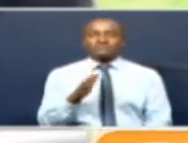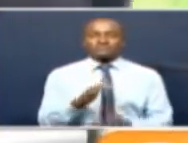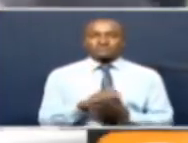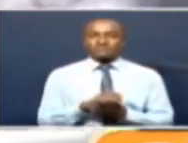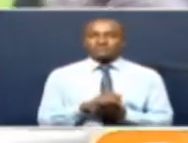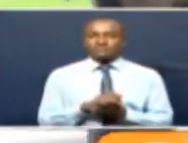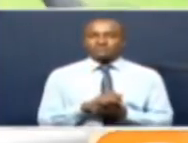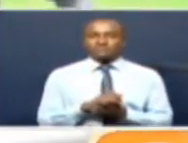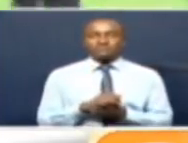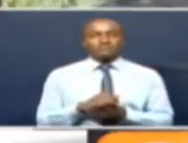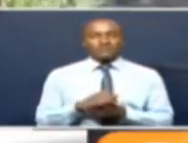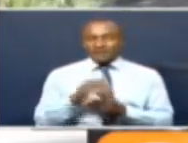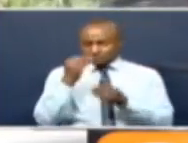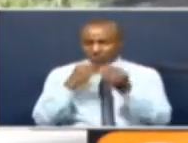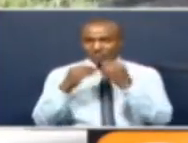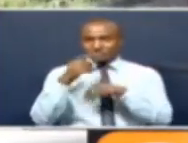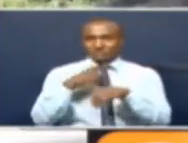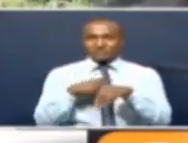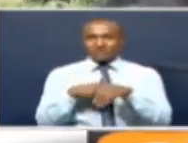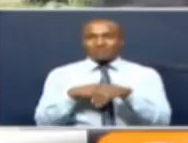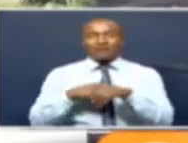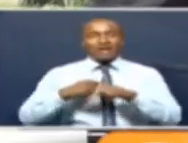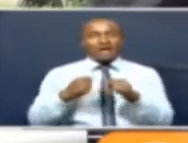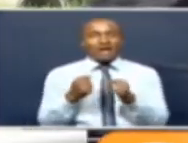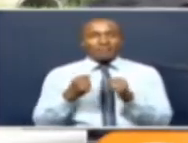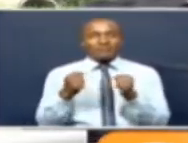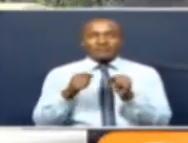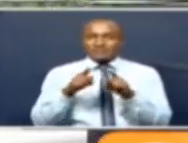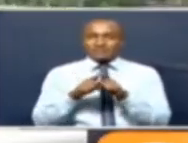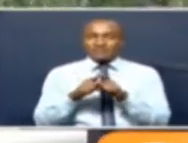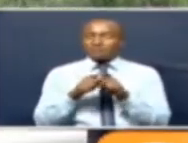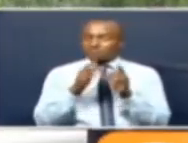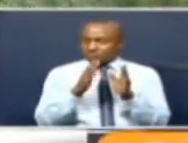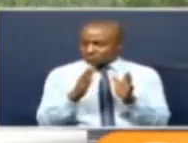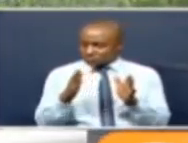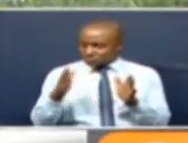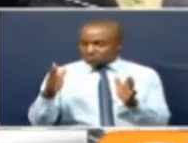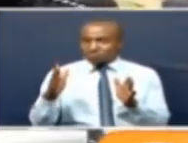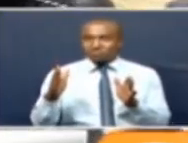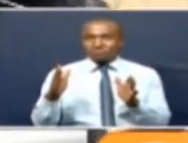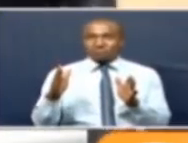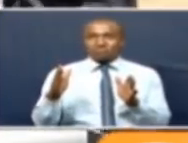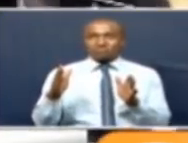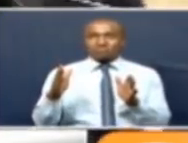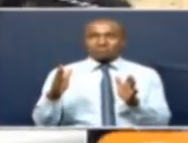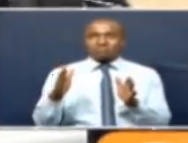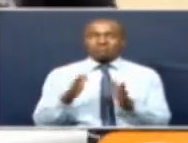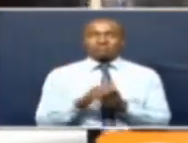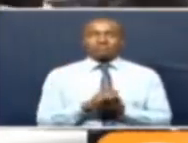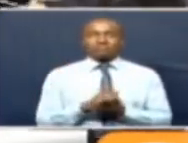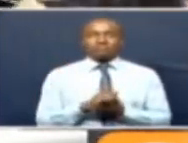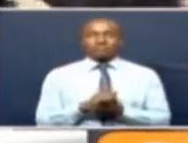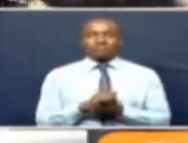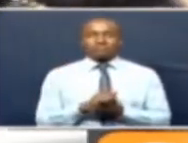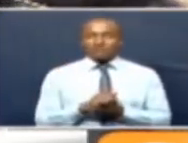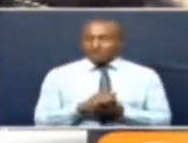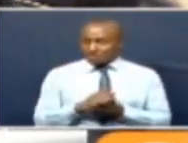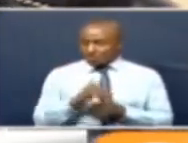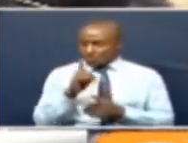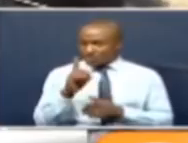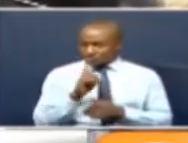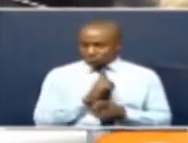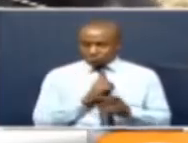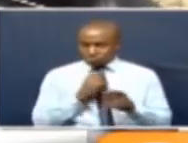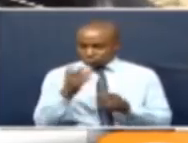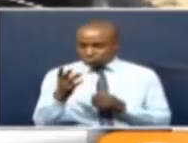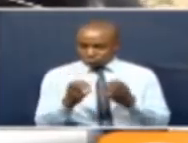It is feeding time, a happy time and a time for order in the chimp world. One by one, the